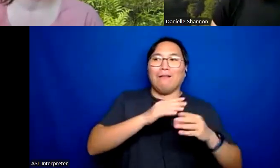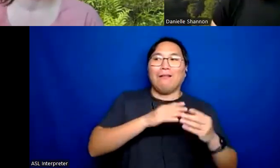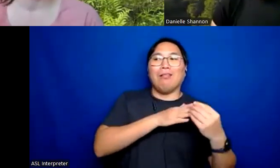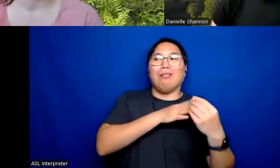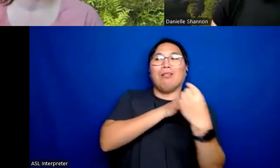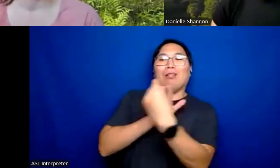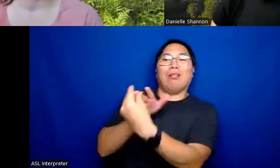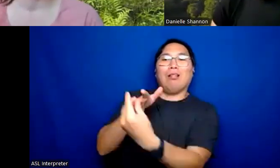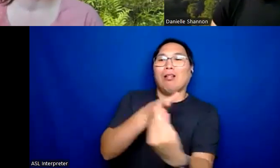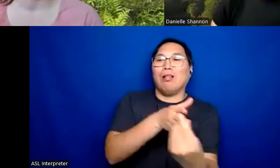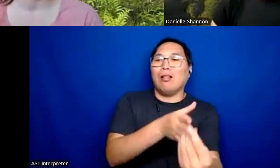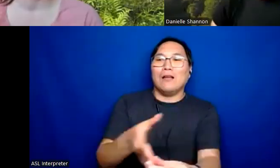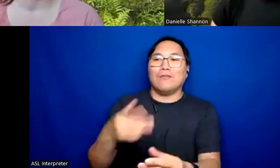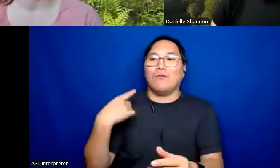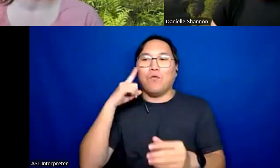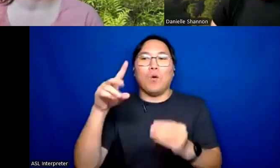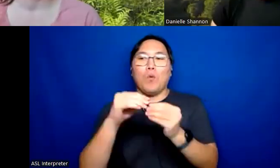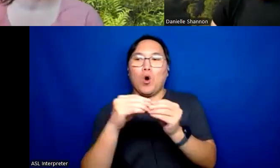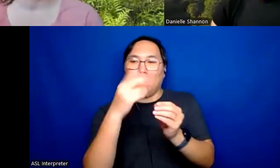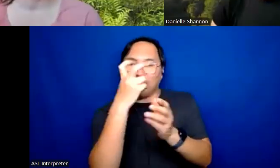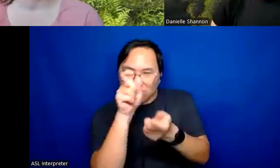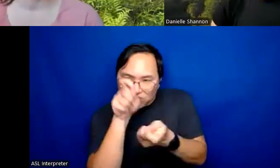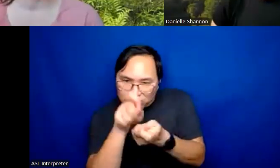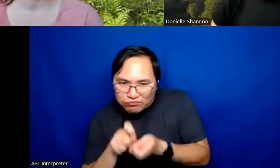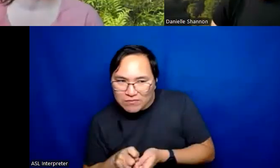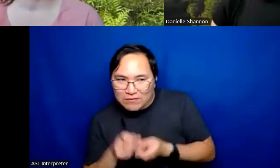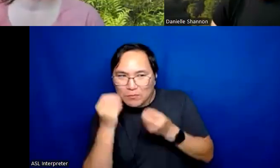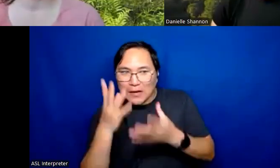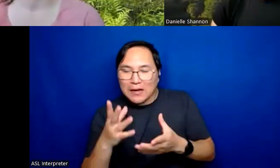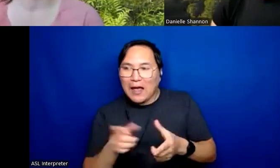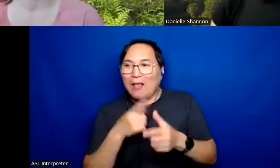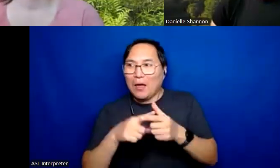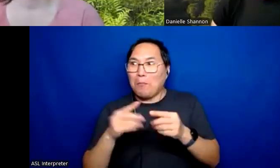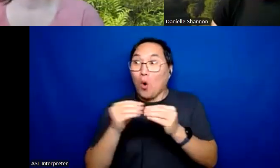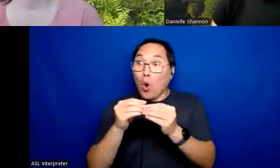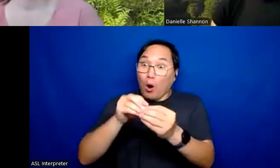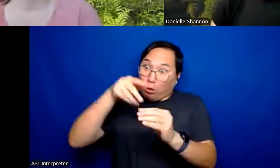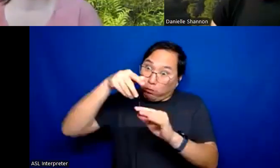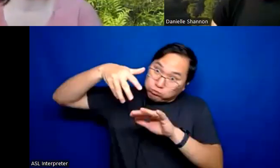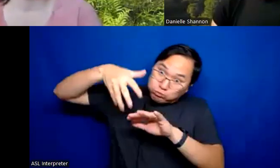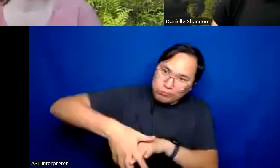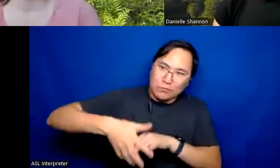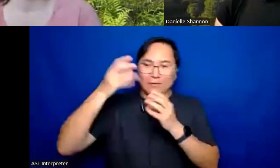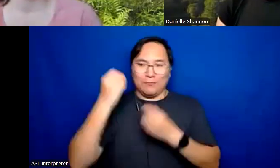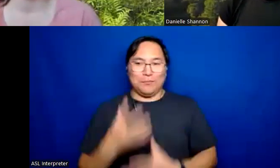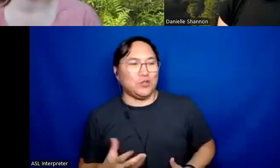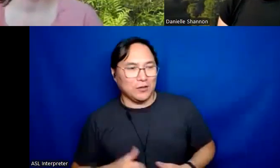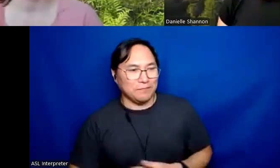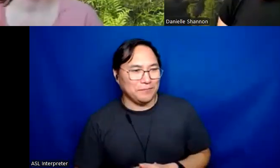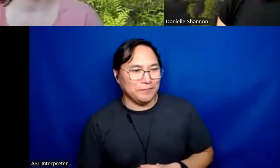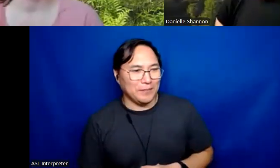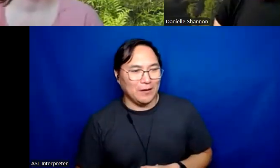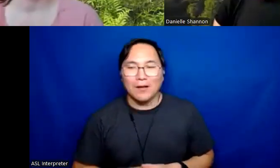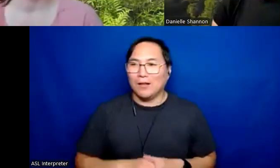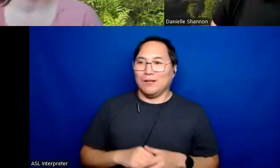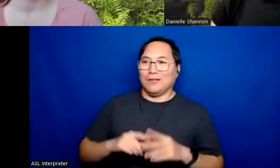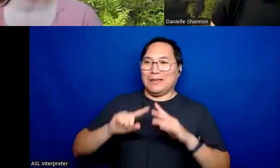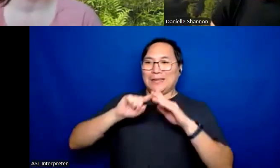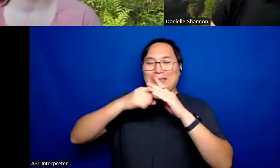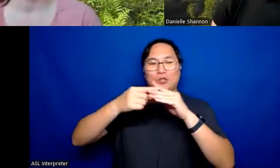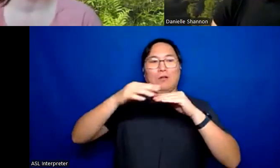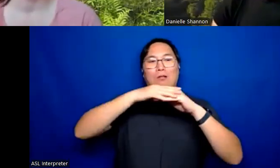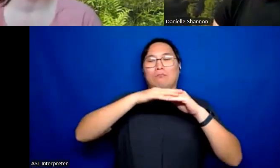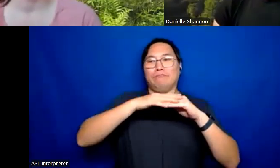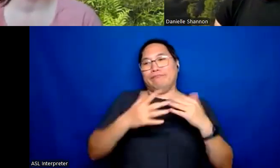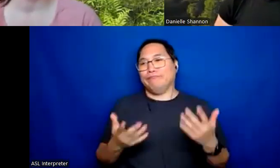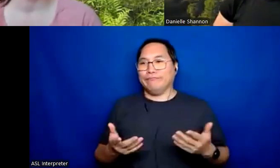for the people who are interested, how do we take them a little bit deeper? And, so maybe the first level of this is